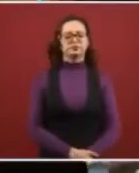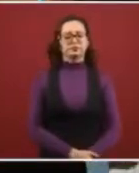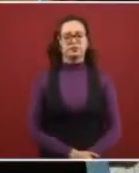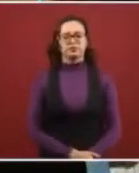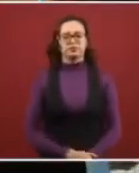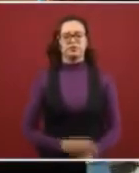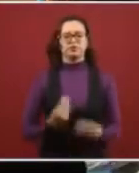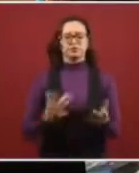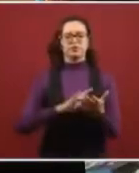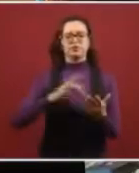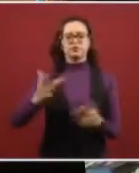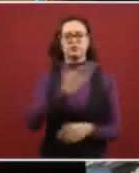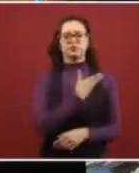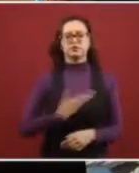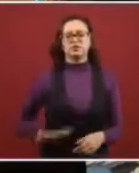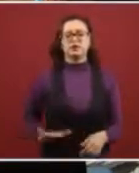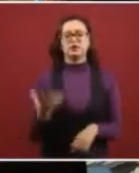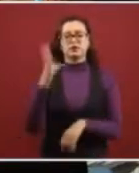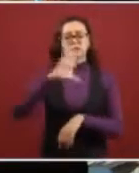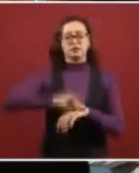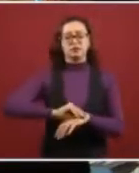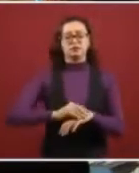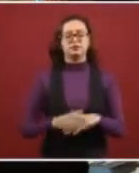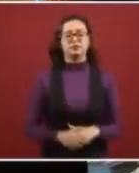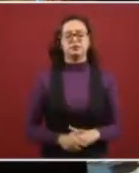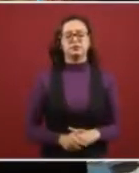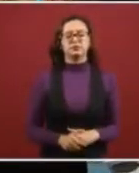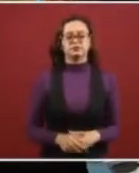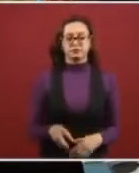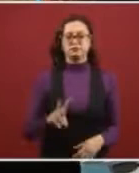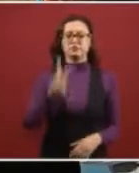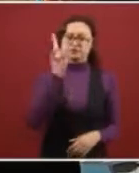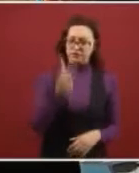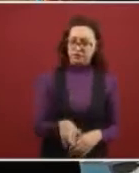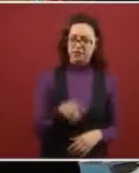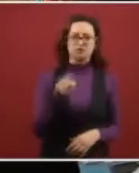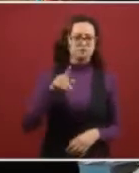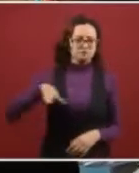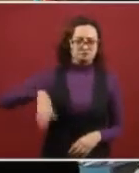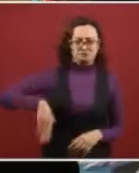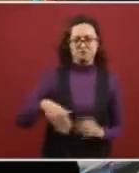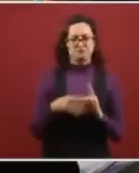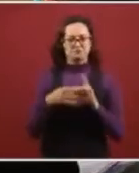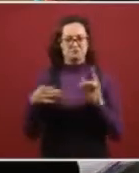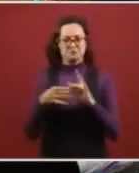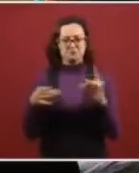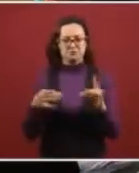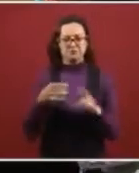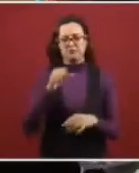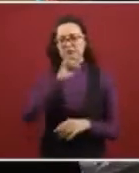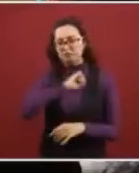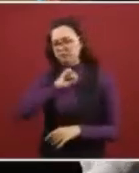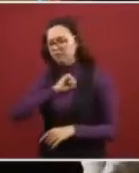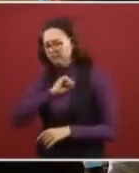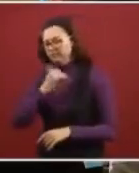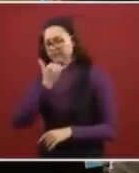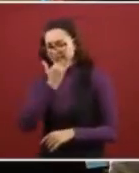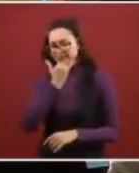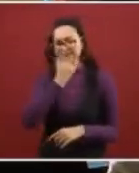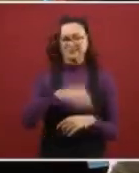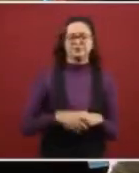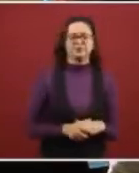Thank you, Mr. President, for your permission. Como lo ha señalado, just as you have signaled, el presidente